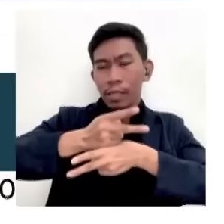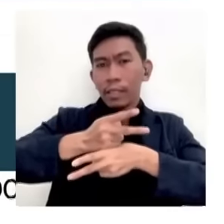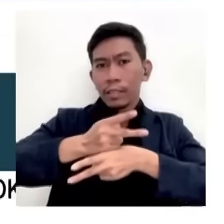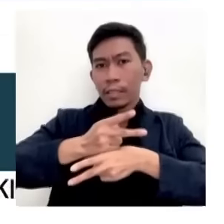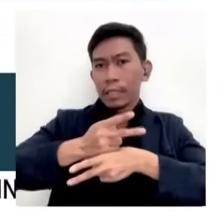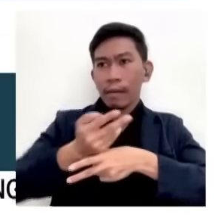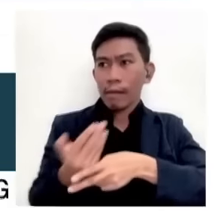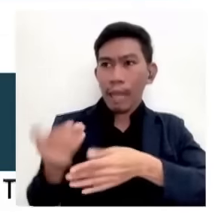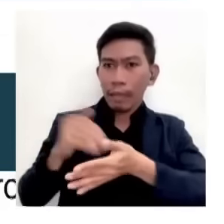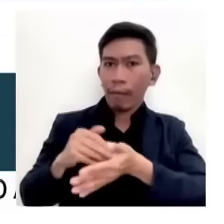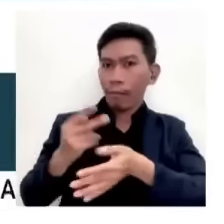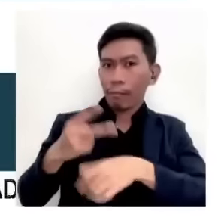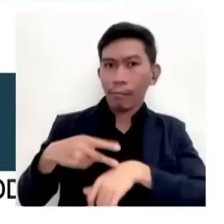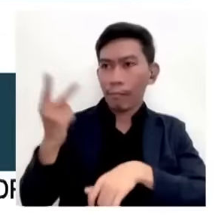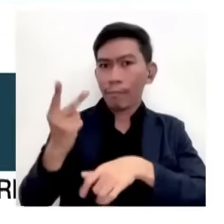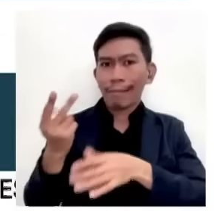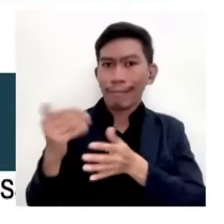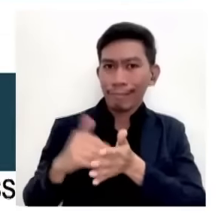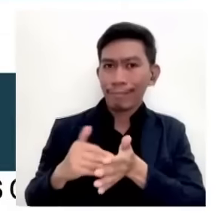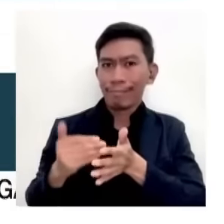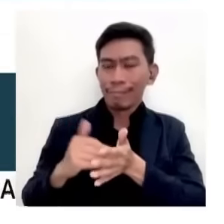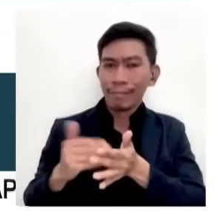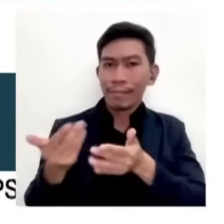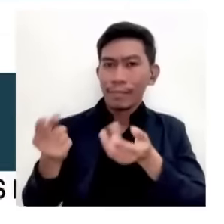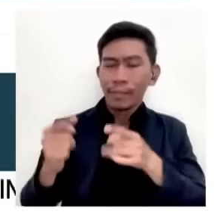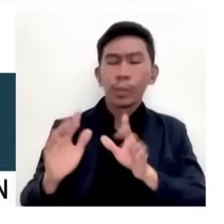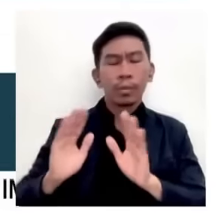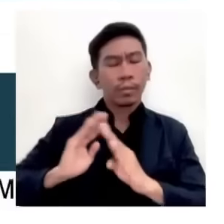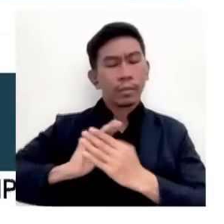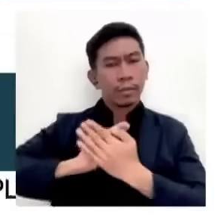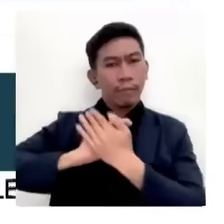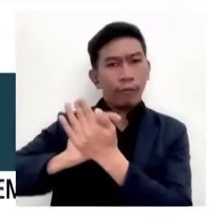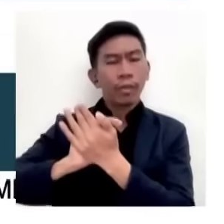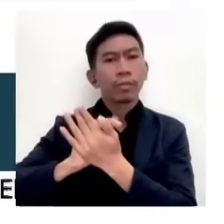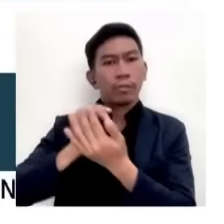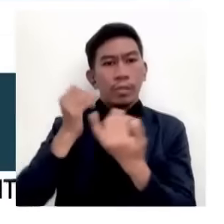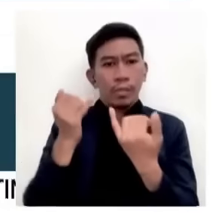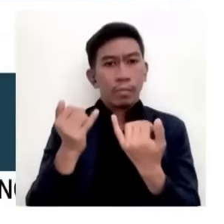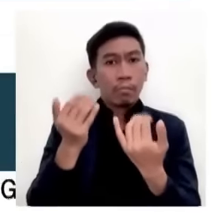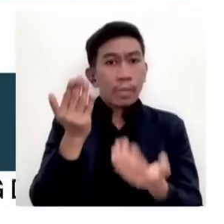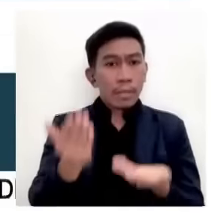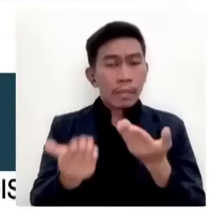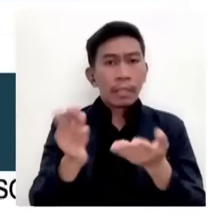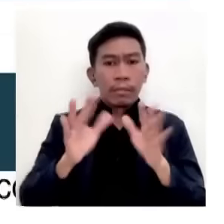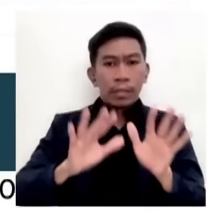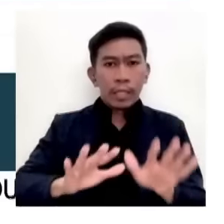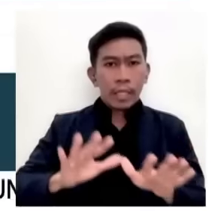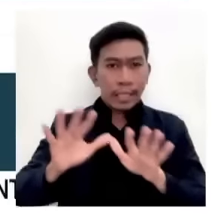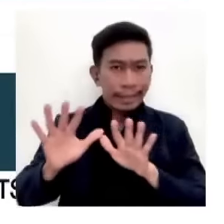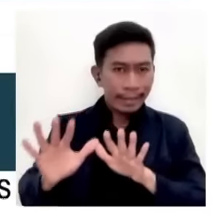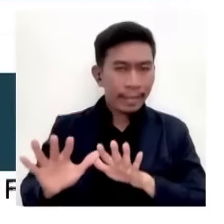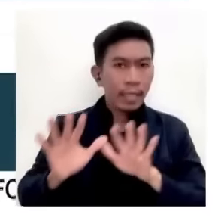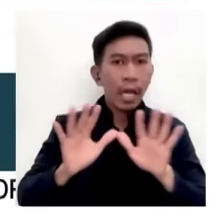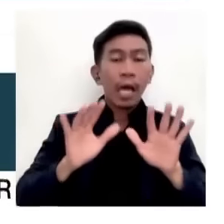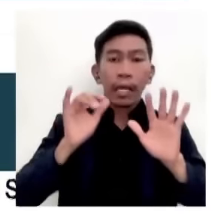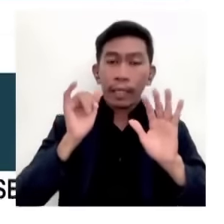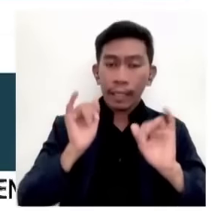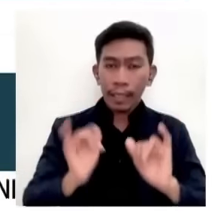happen again. No, we will probably lower down our guards as long as we are already